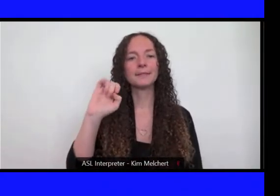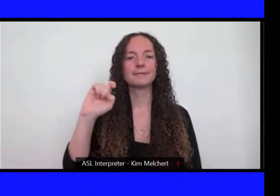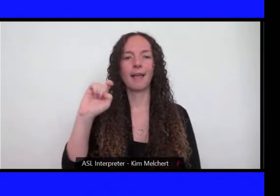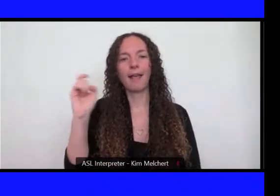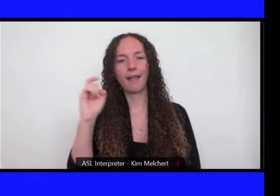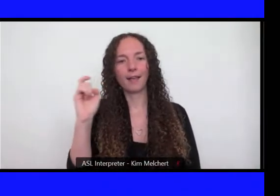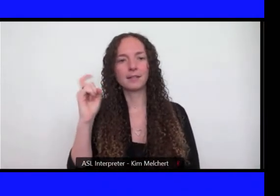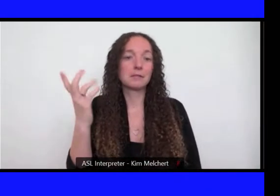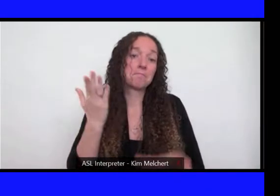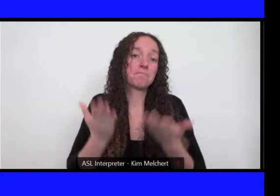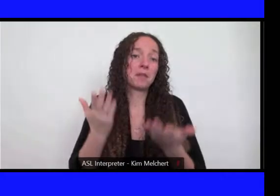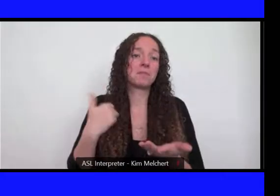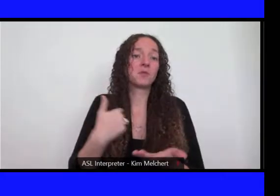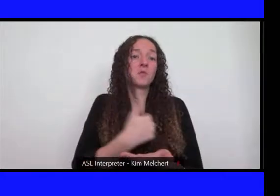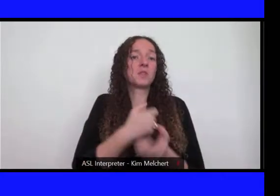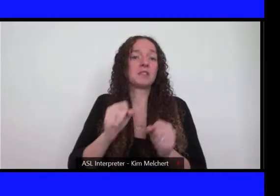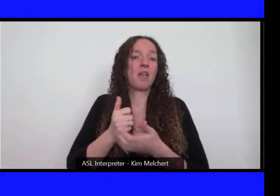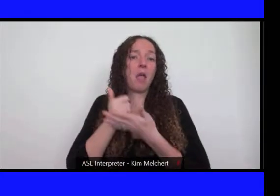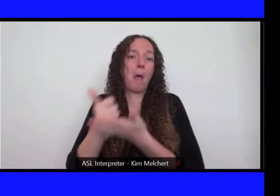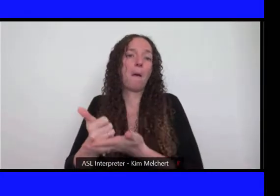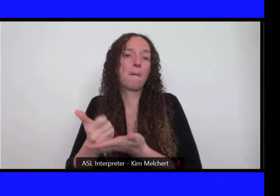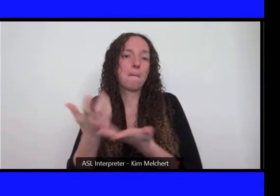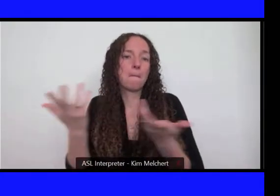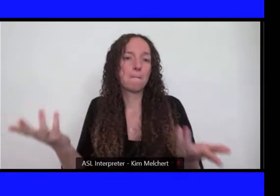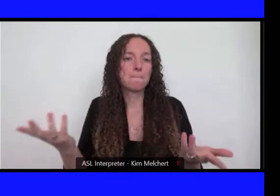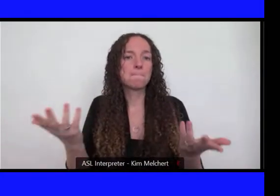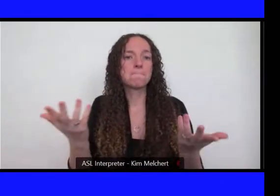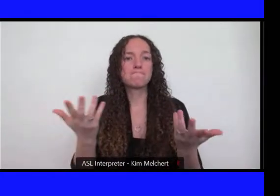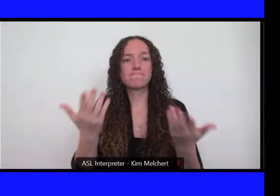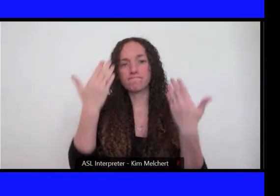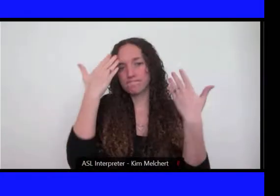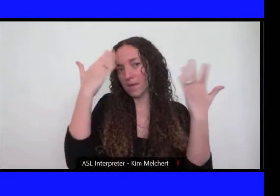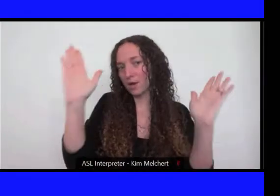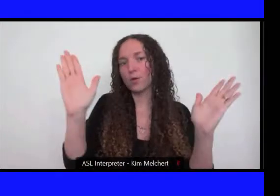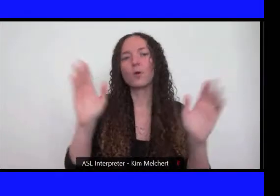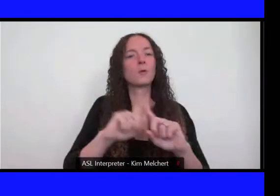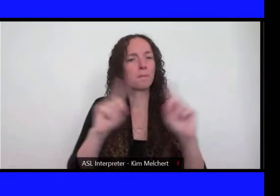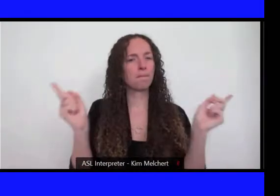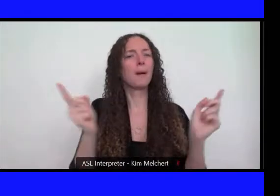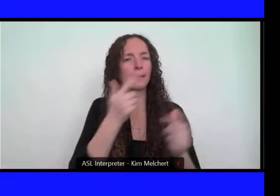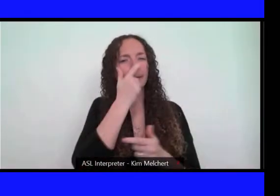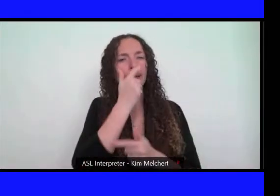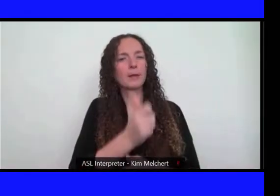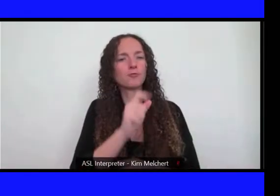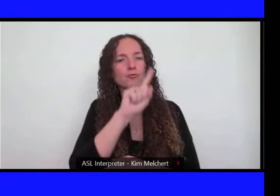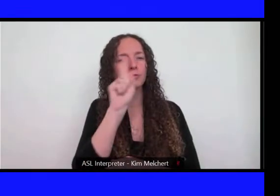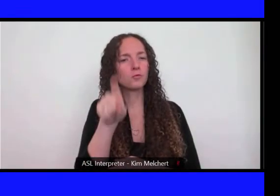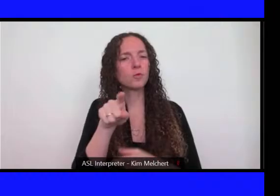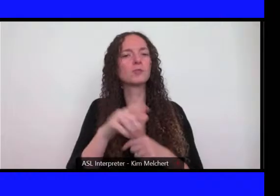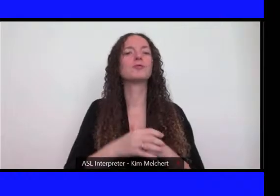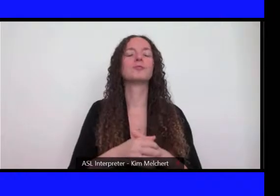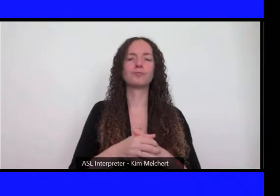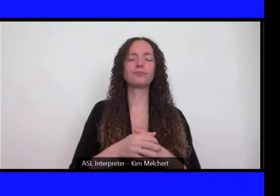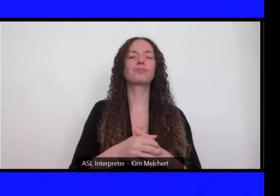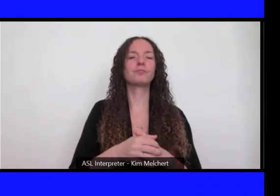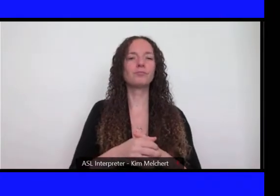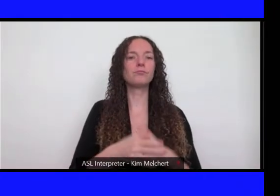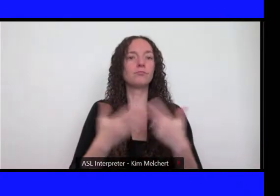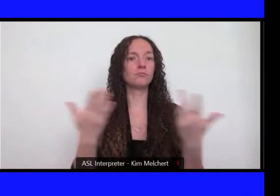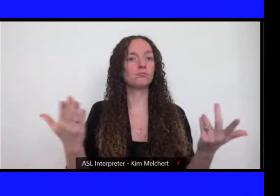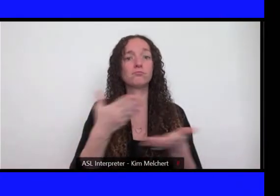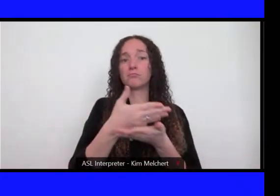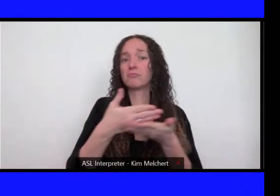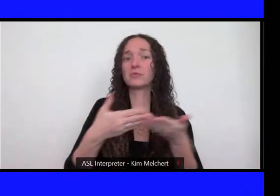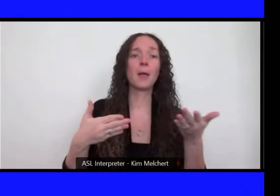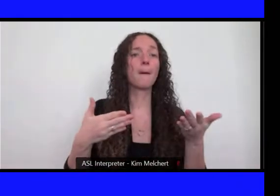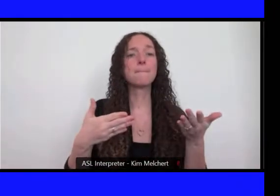was looking at the map to the right, and we can see it by zip code, you can imagine